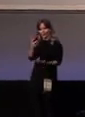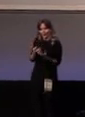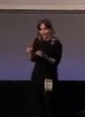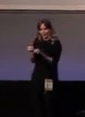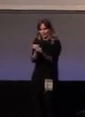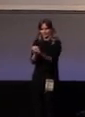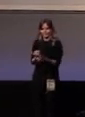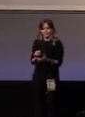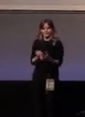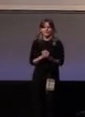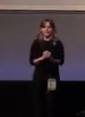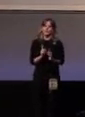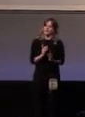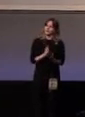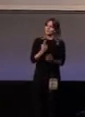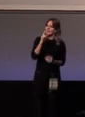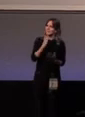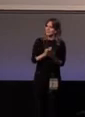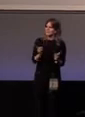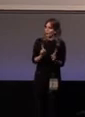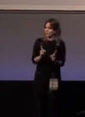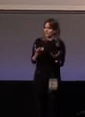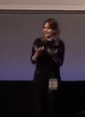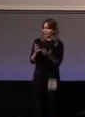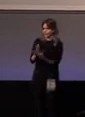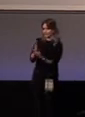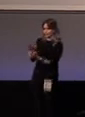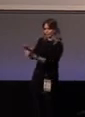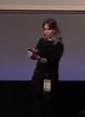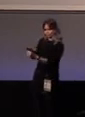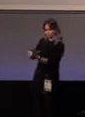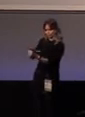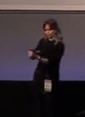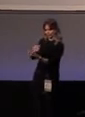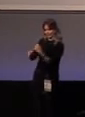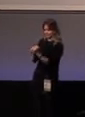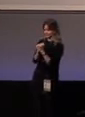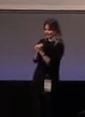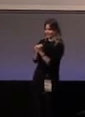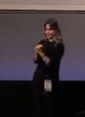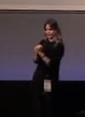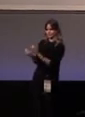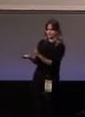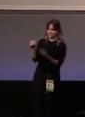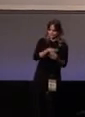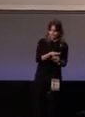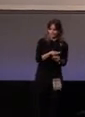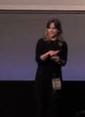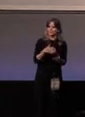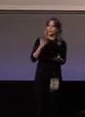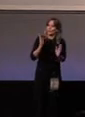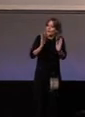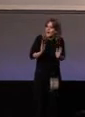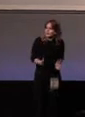factor die riet inc is dat dat to make the rural doekje de rode led pl hoe je hebt toe doe hem in dutch eens